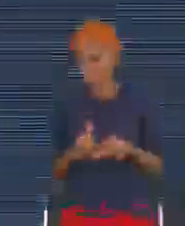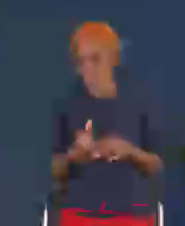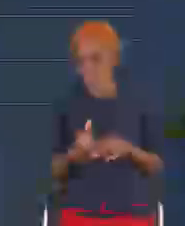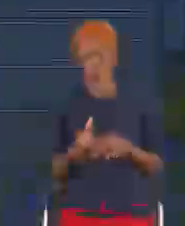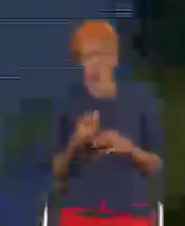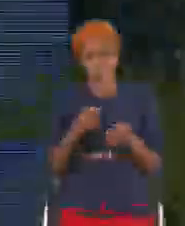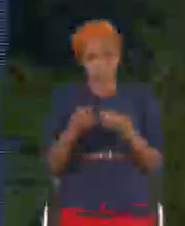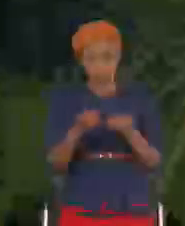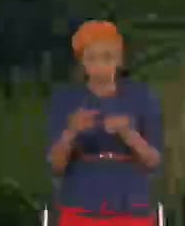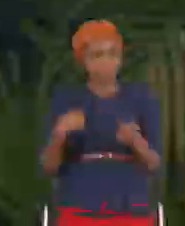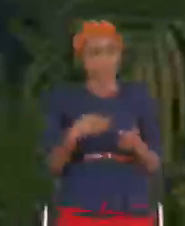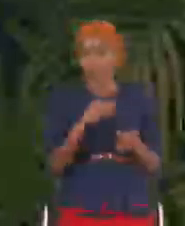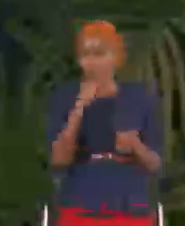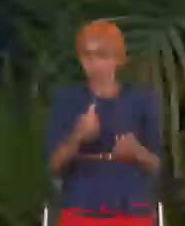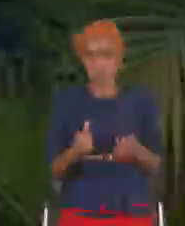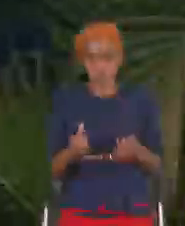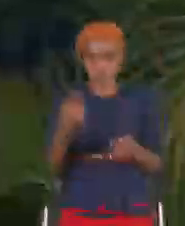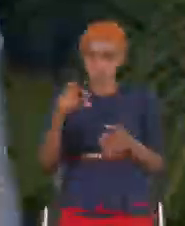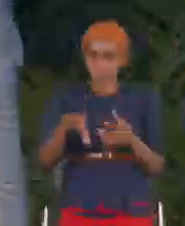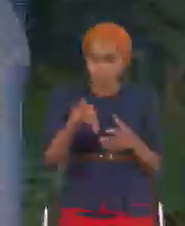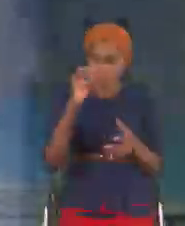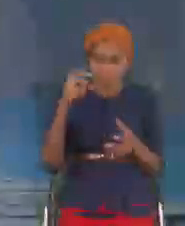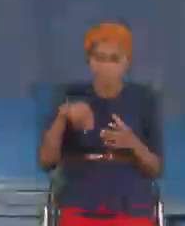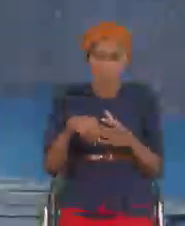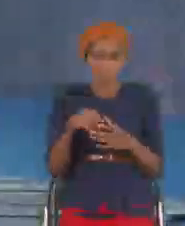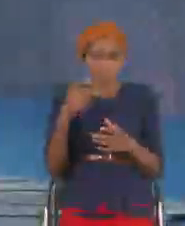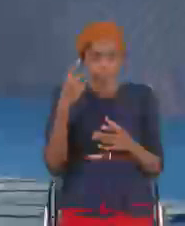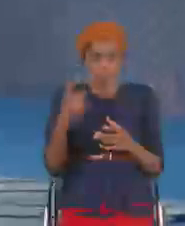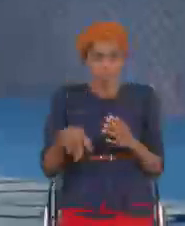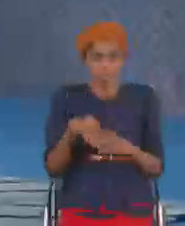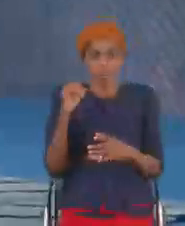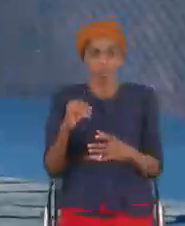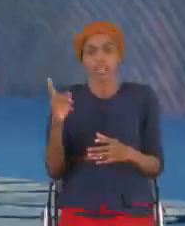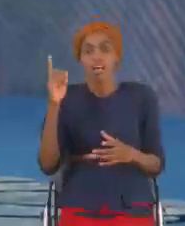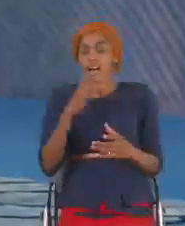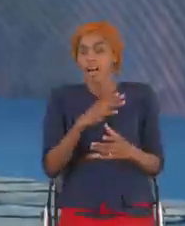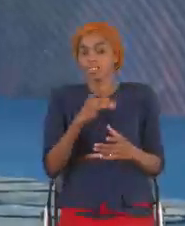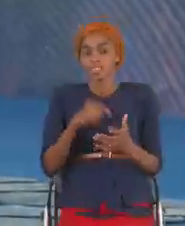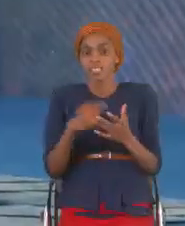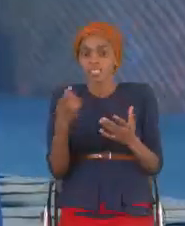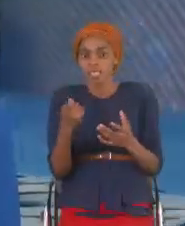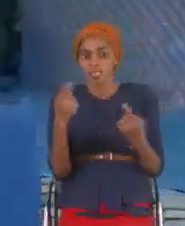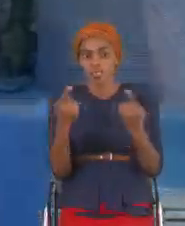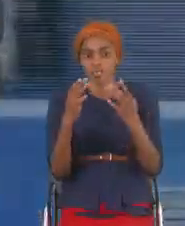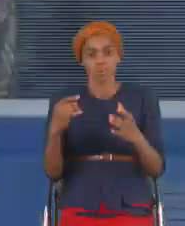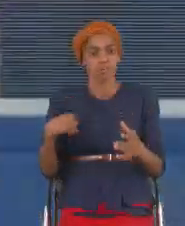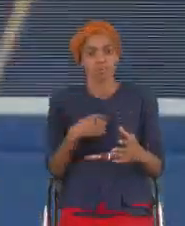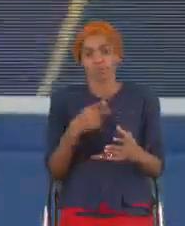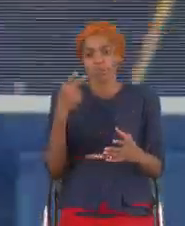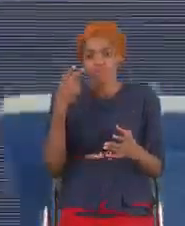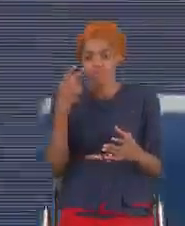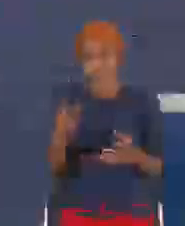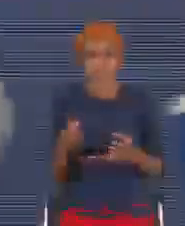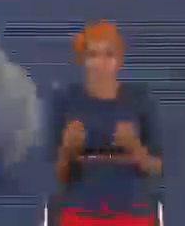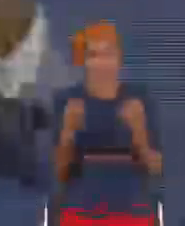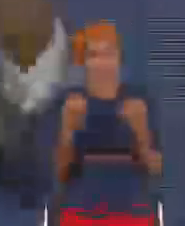do not find out and fish out that little transgressor, and then we receive a lot of blessings,